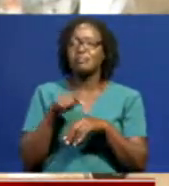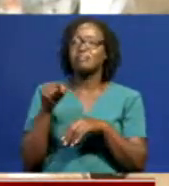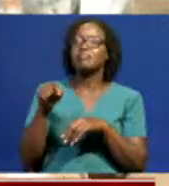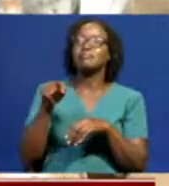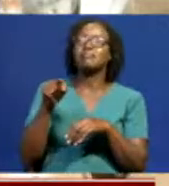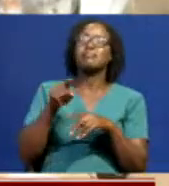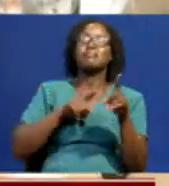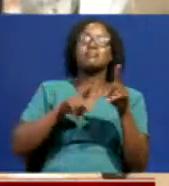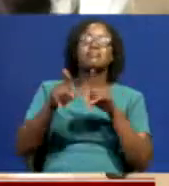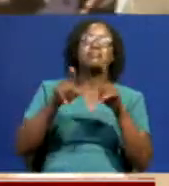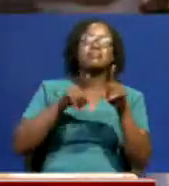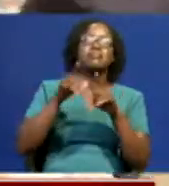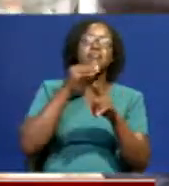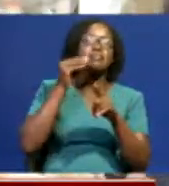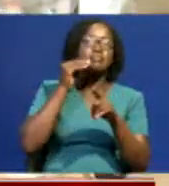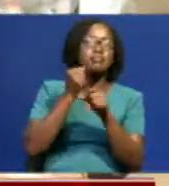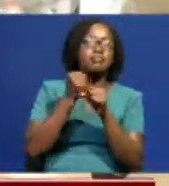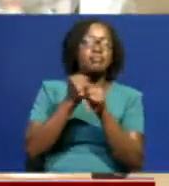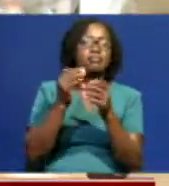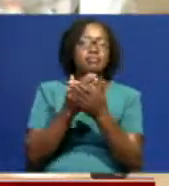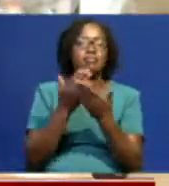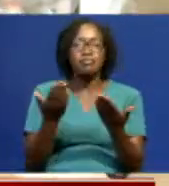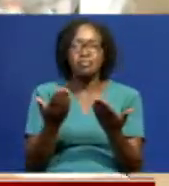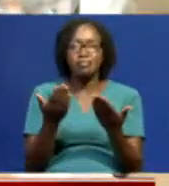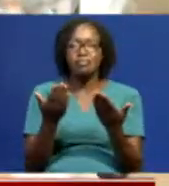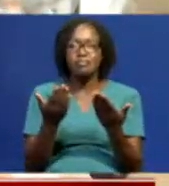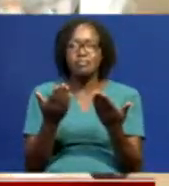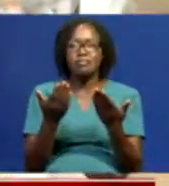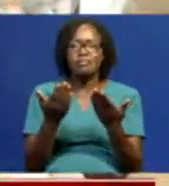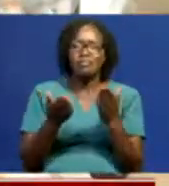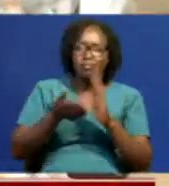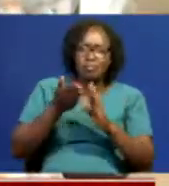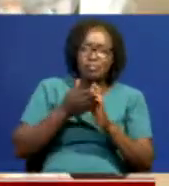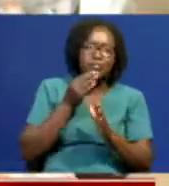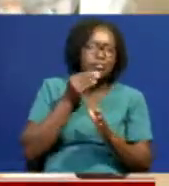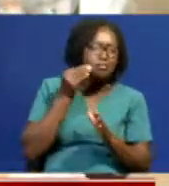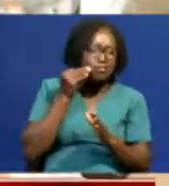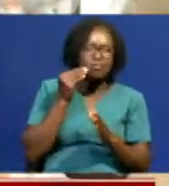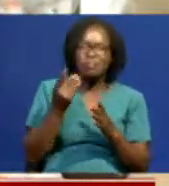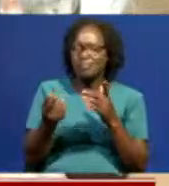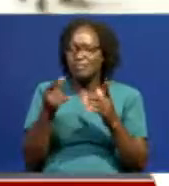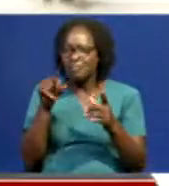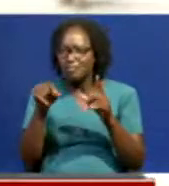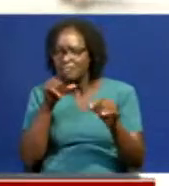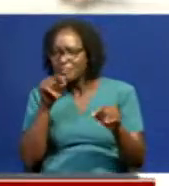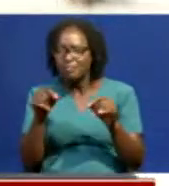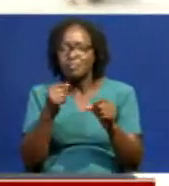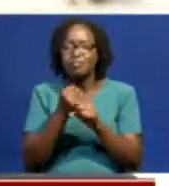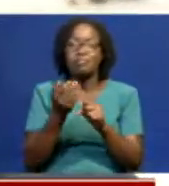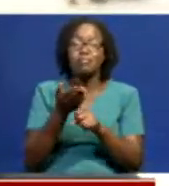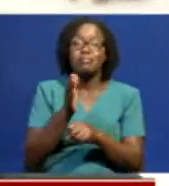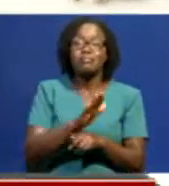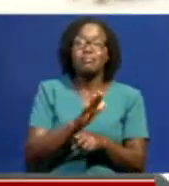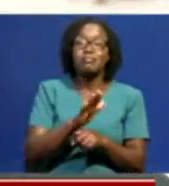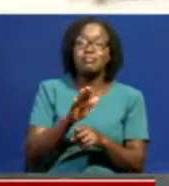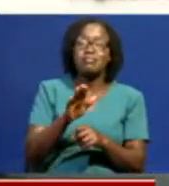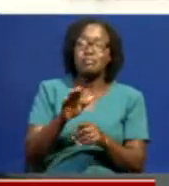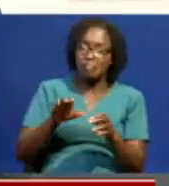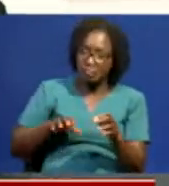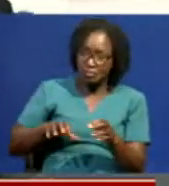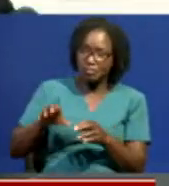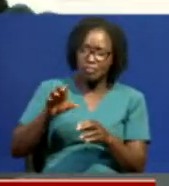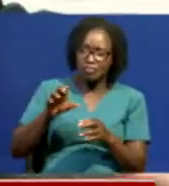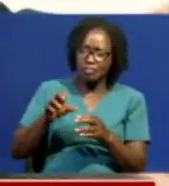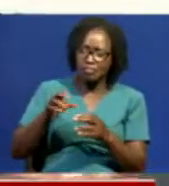go home, do something as a father, you go and do mama, we kimbia pale fanya kitu kidogo, you come back. Taifa imepanda thrice kwenye mimi